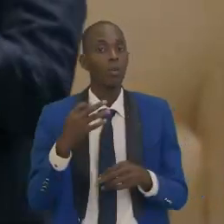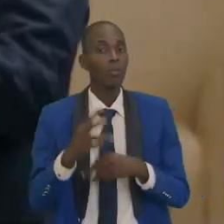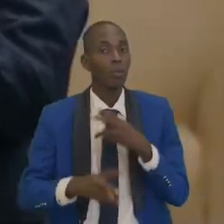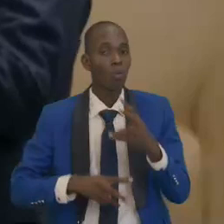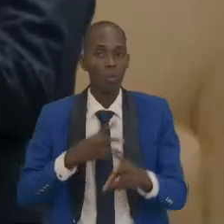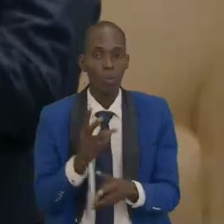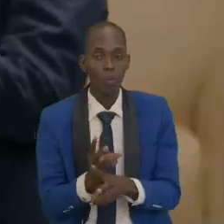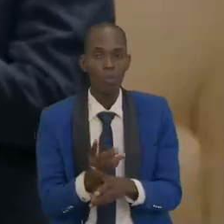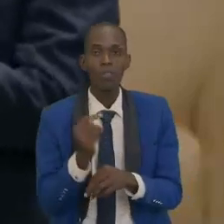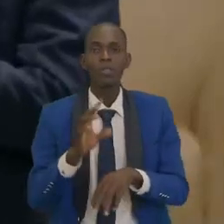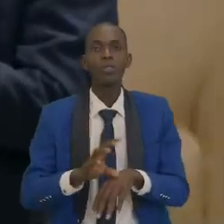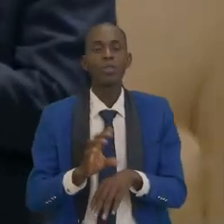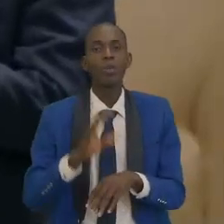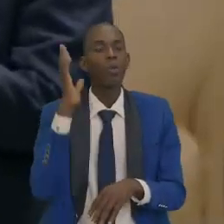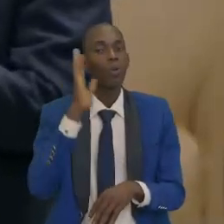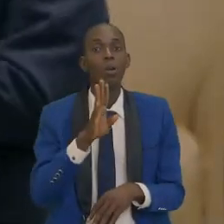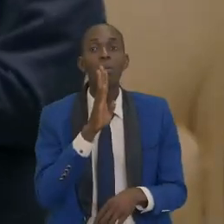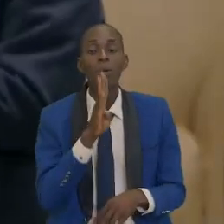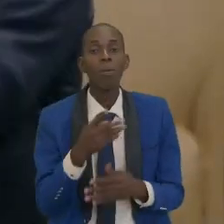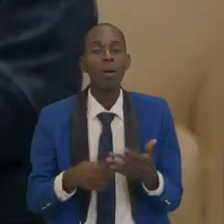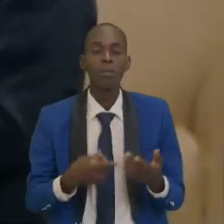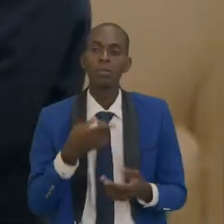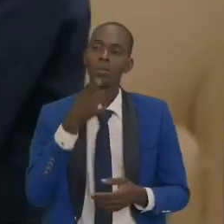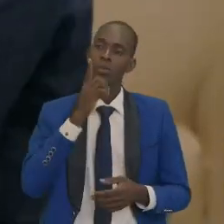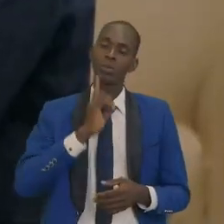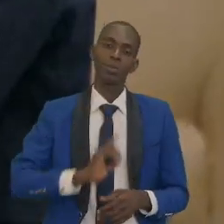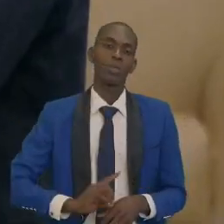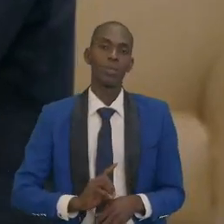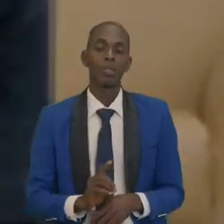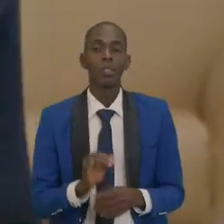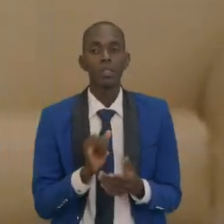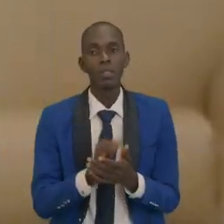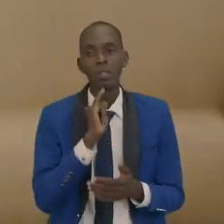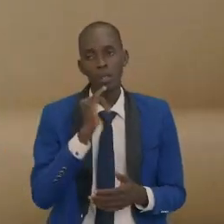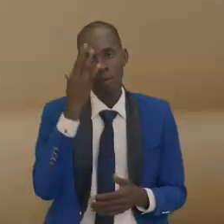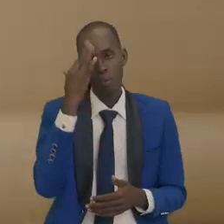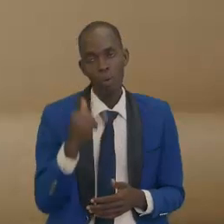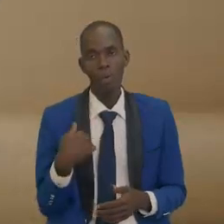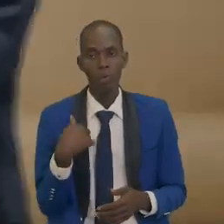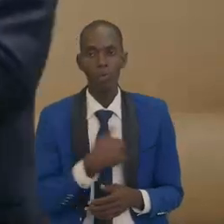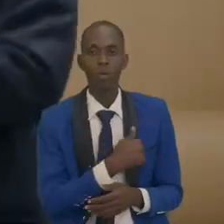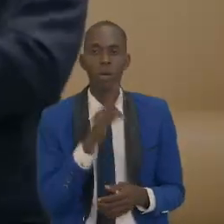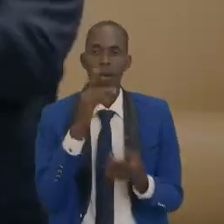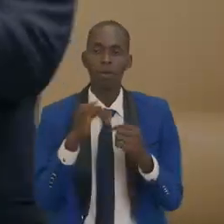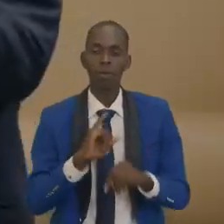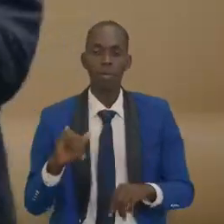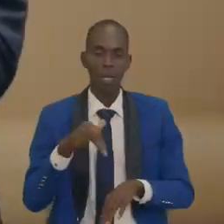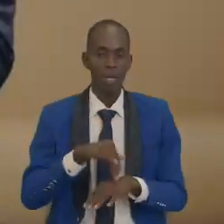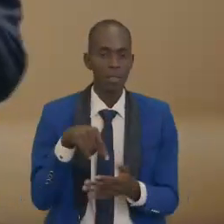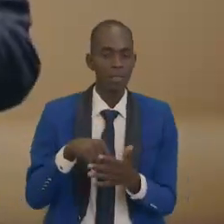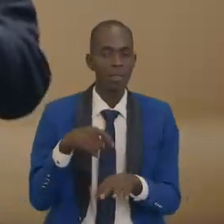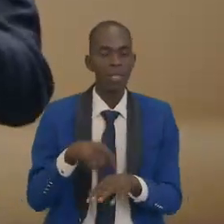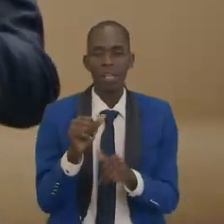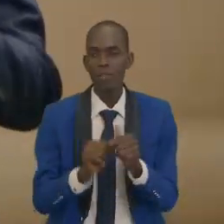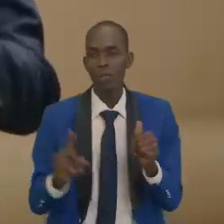the church will be swallowed up that's why we're coming at this time all over the world in our